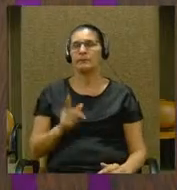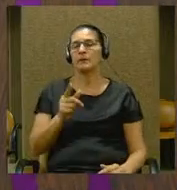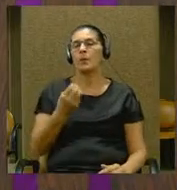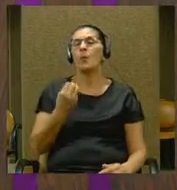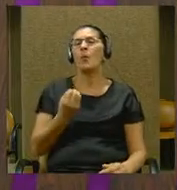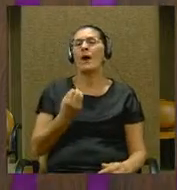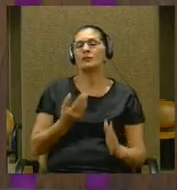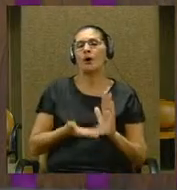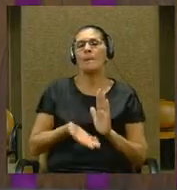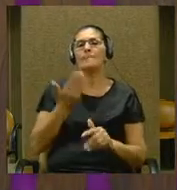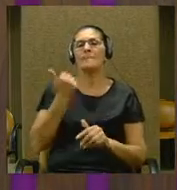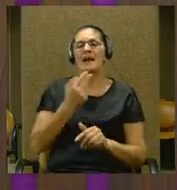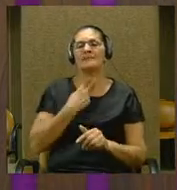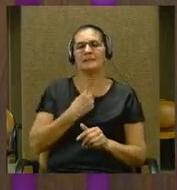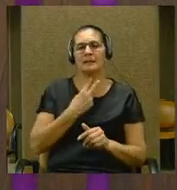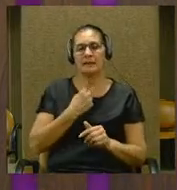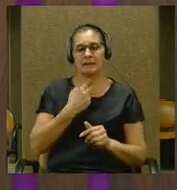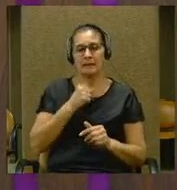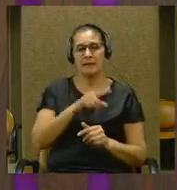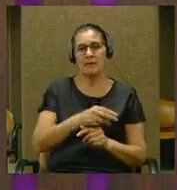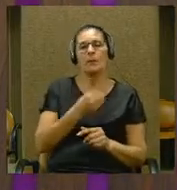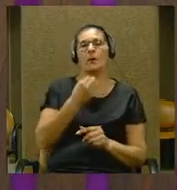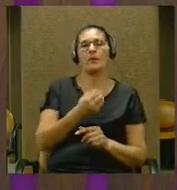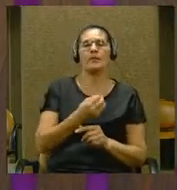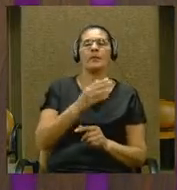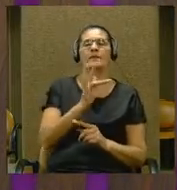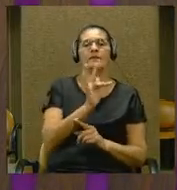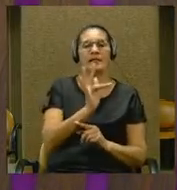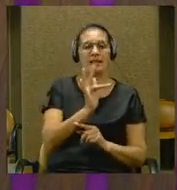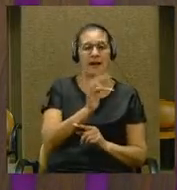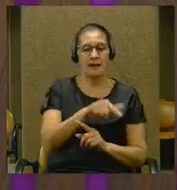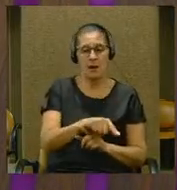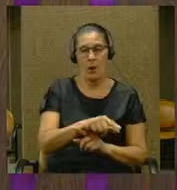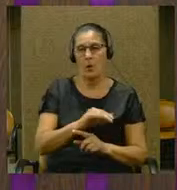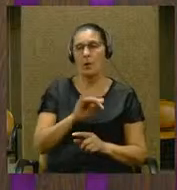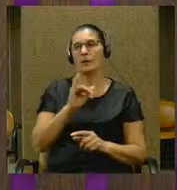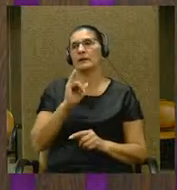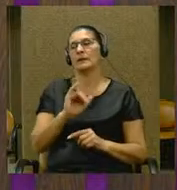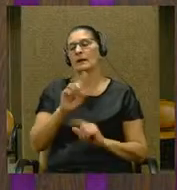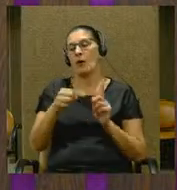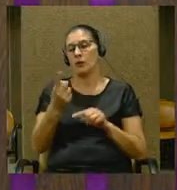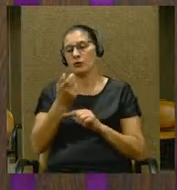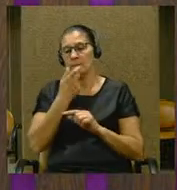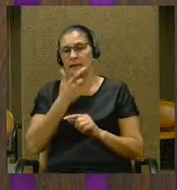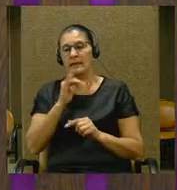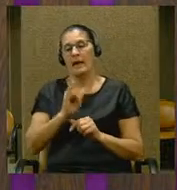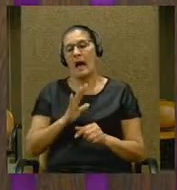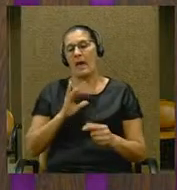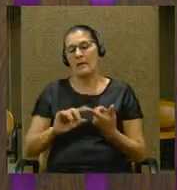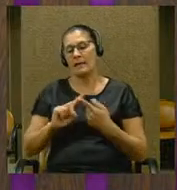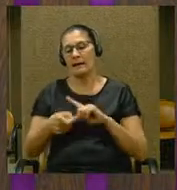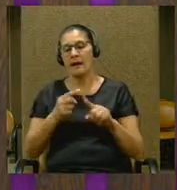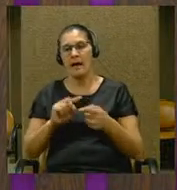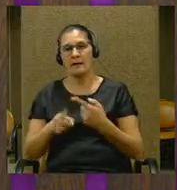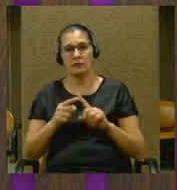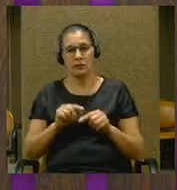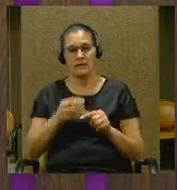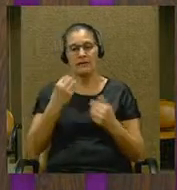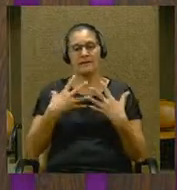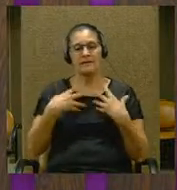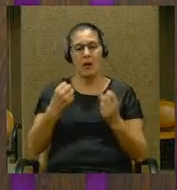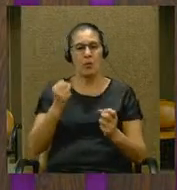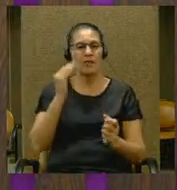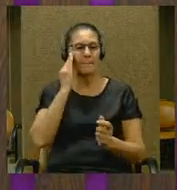got. How more addictive is fentanyl than other opioids? And do you think that there are any